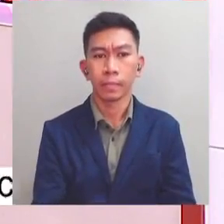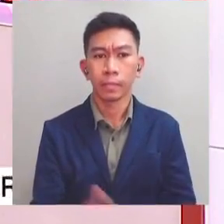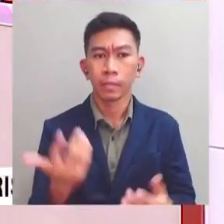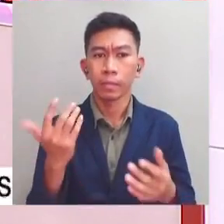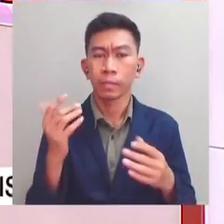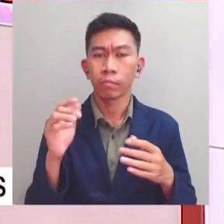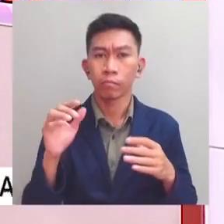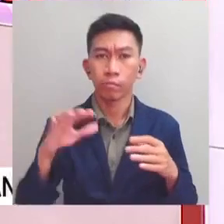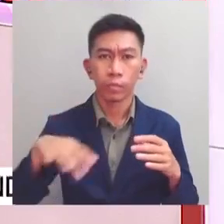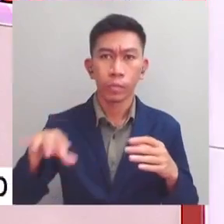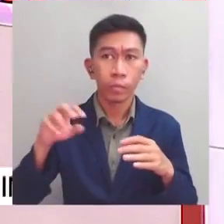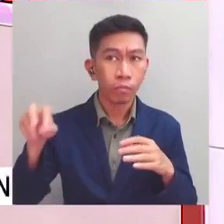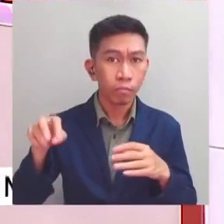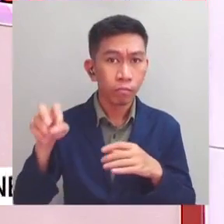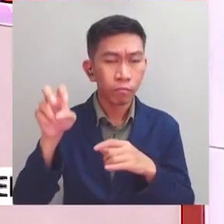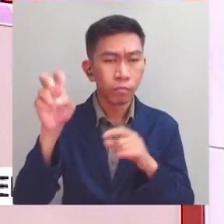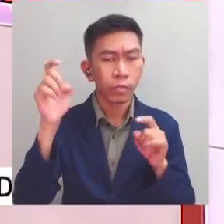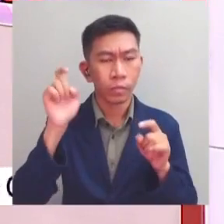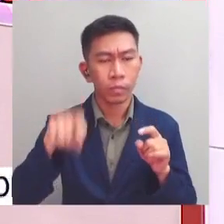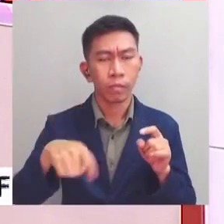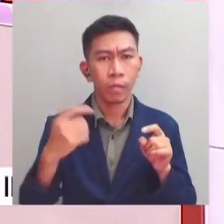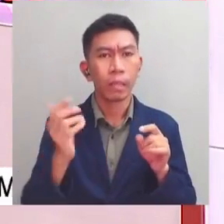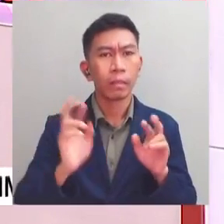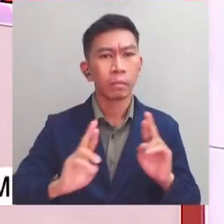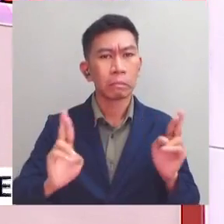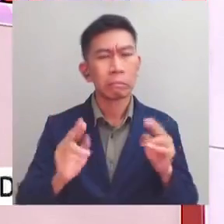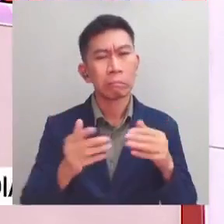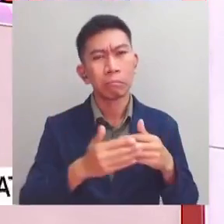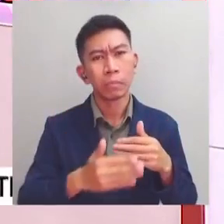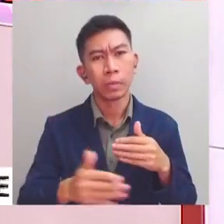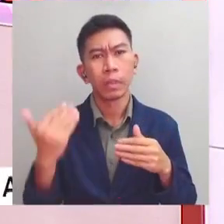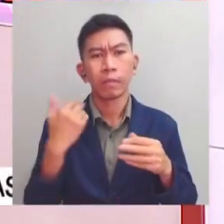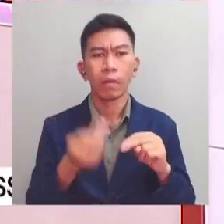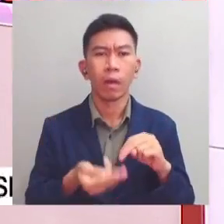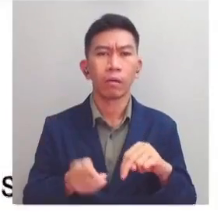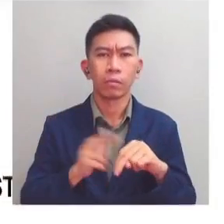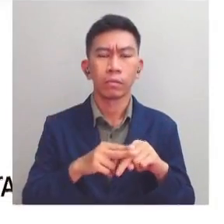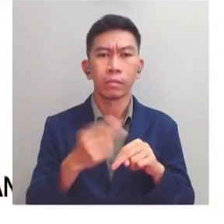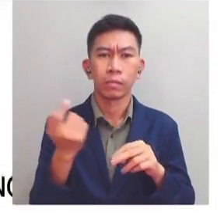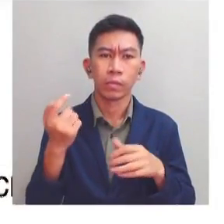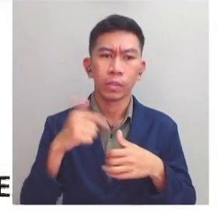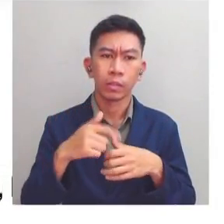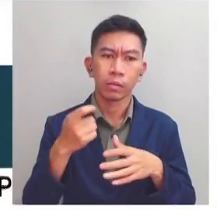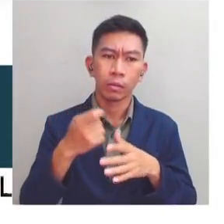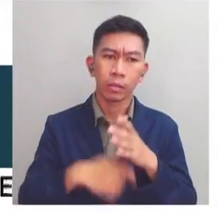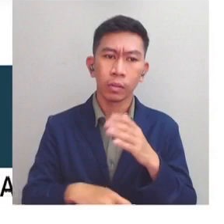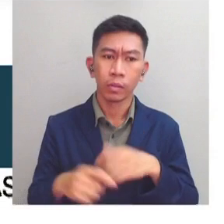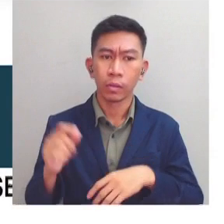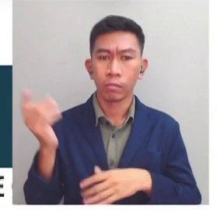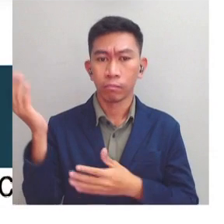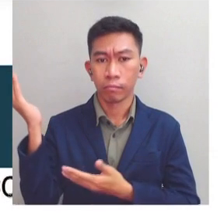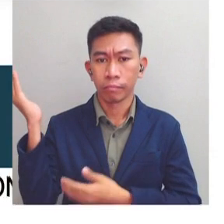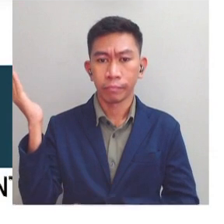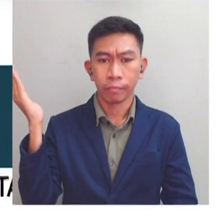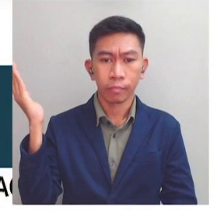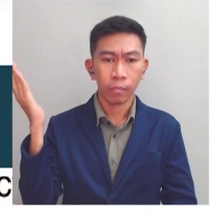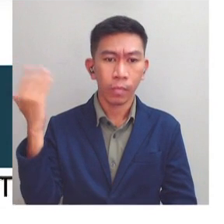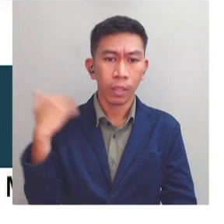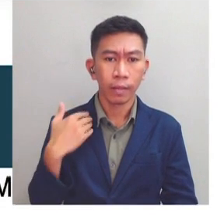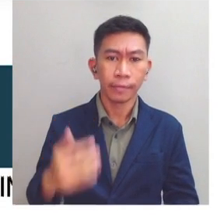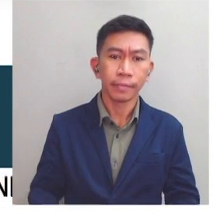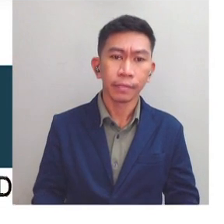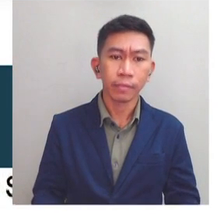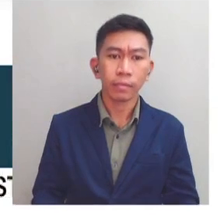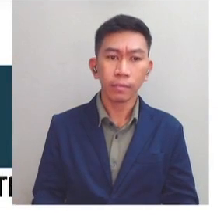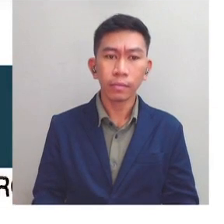up as a big-time oil price hike looms Tuesday. Diesel prices will see the biggest jump at 3 pesos and 50 centavos per liter.